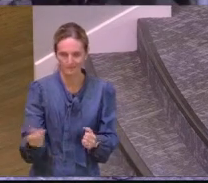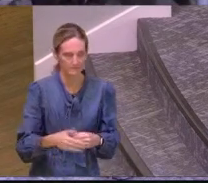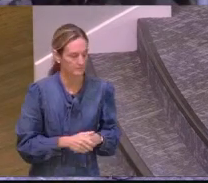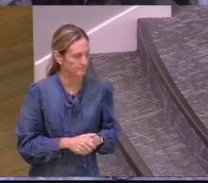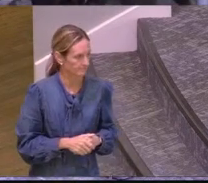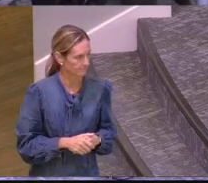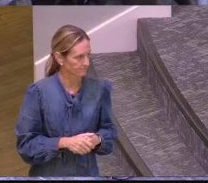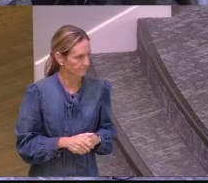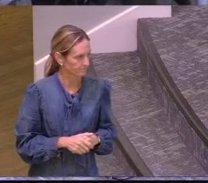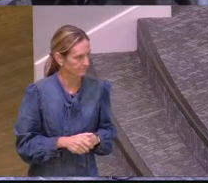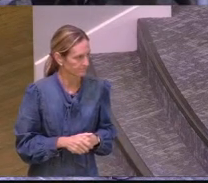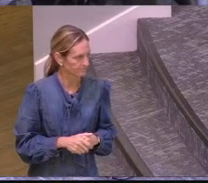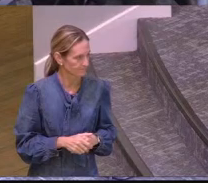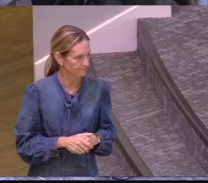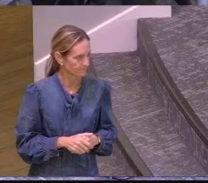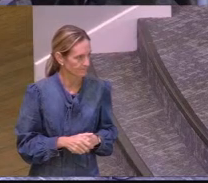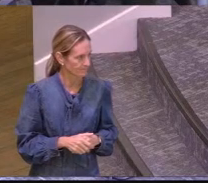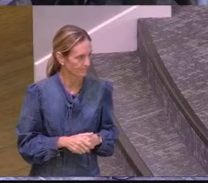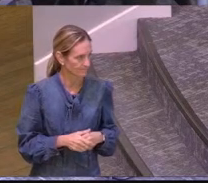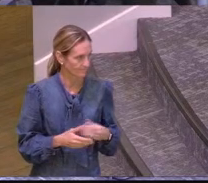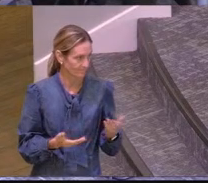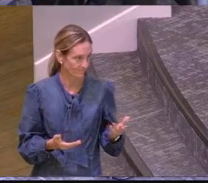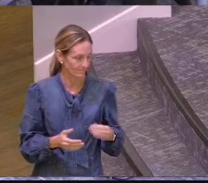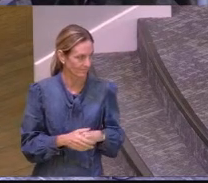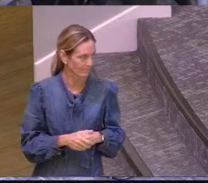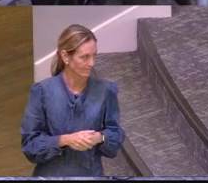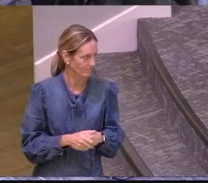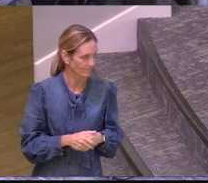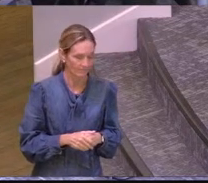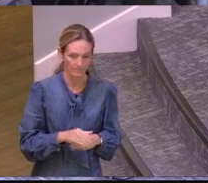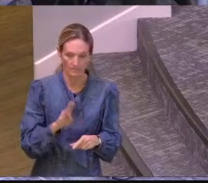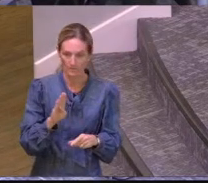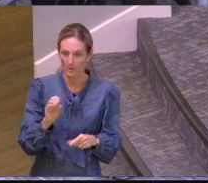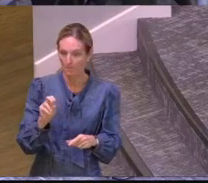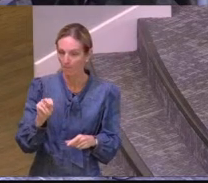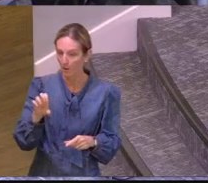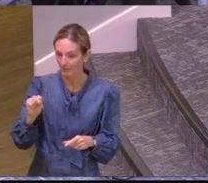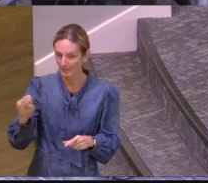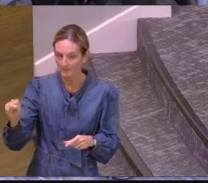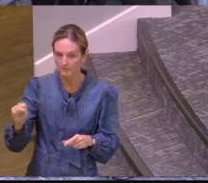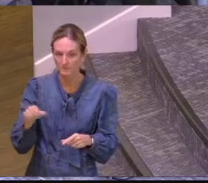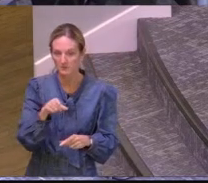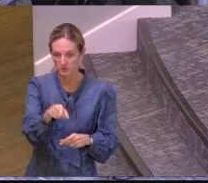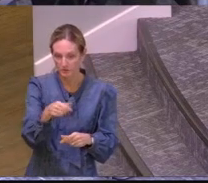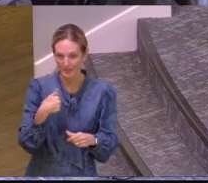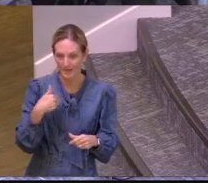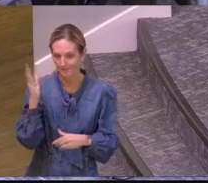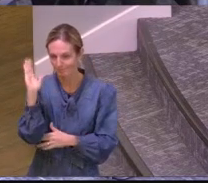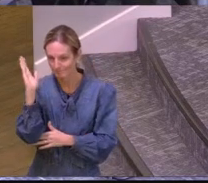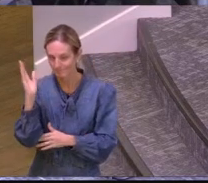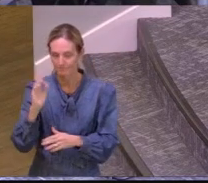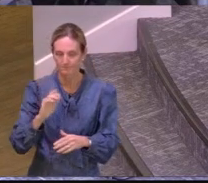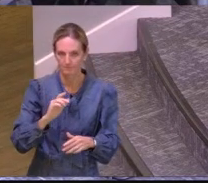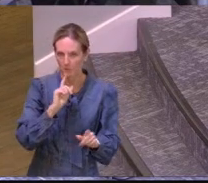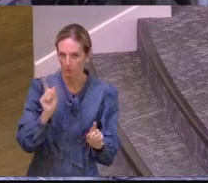location. Ms. Bonet gave a presentation on the results of the survey,